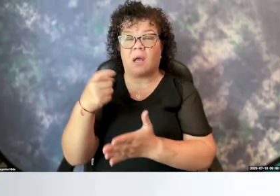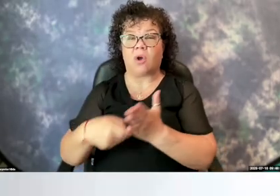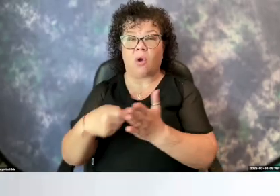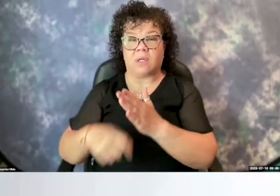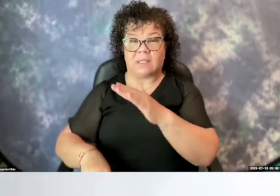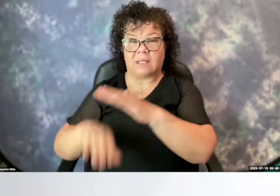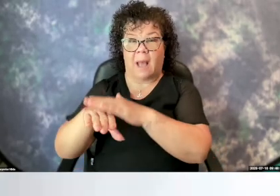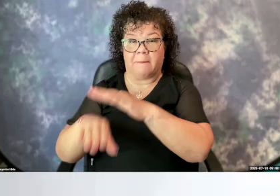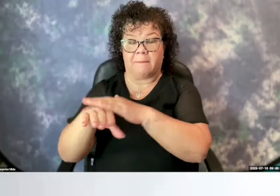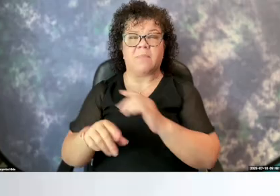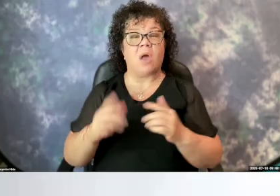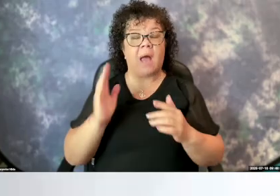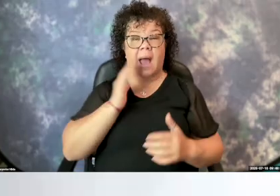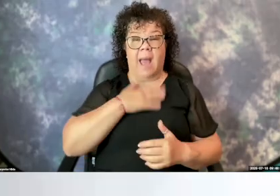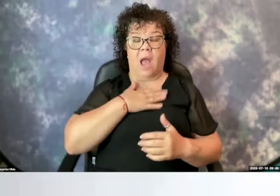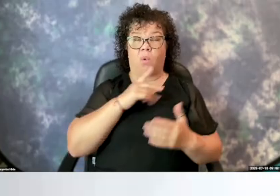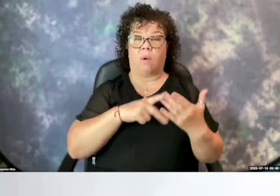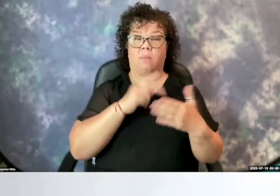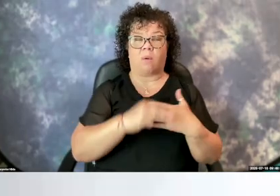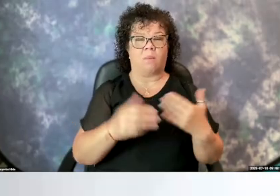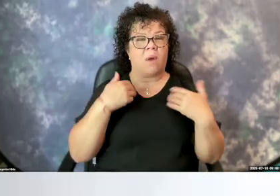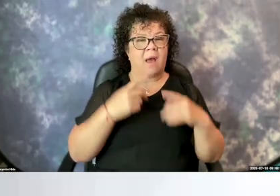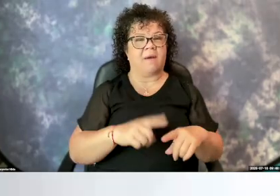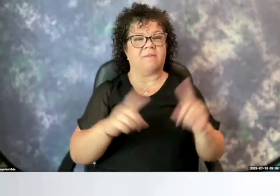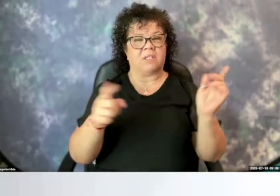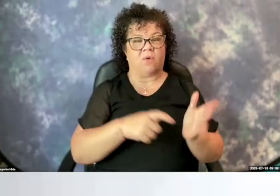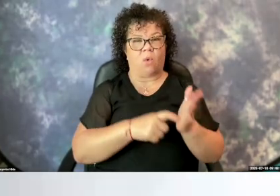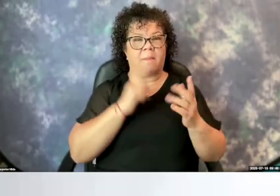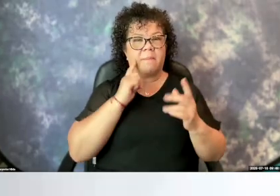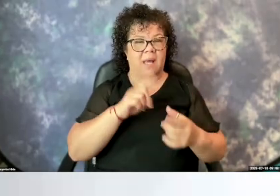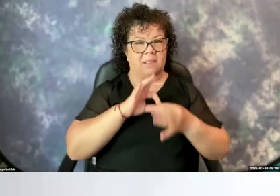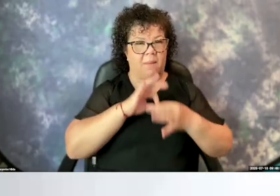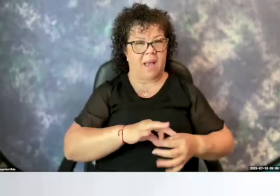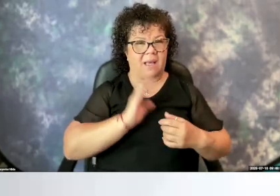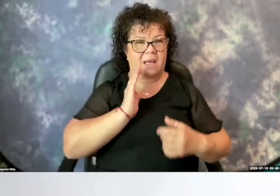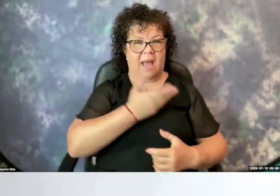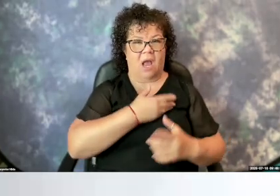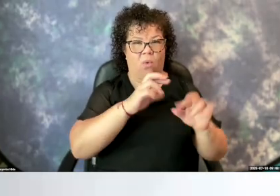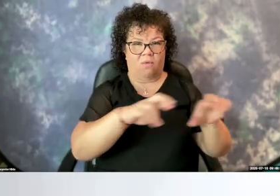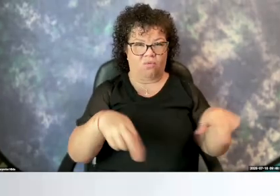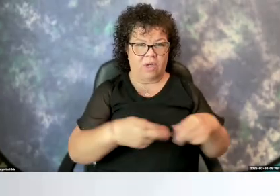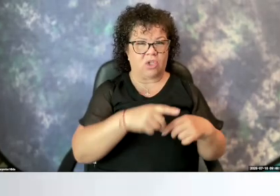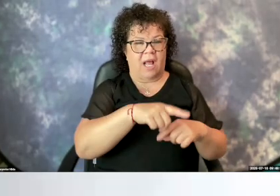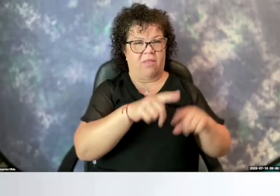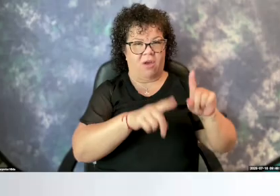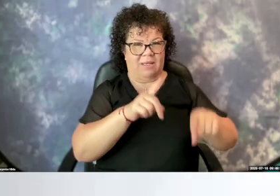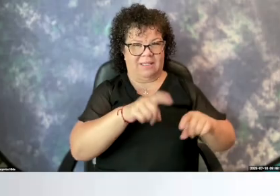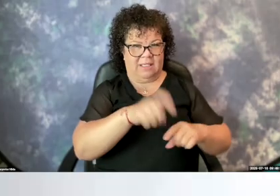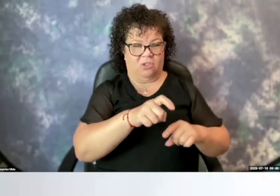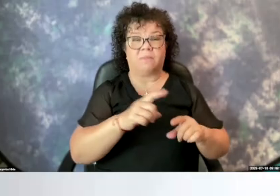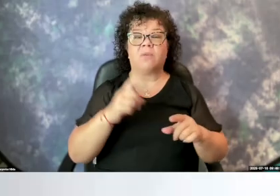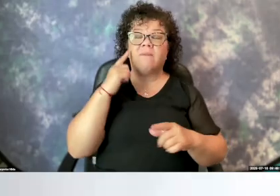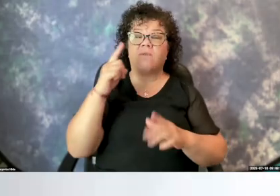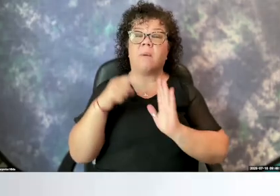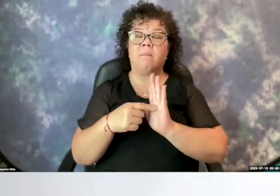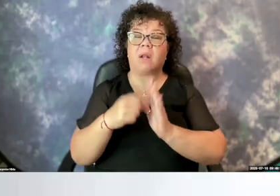our program, we have different requirements that we cater to our specific region based on a variety of needs. So for